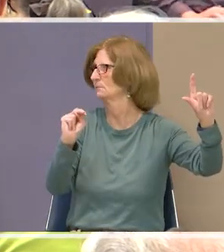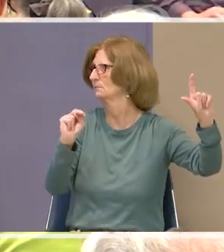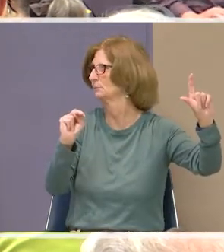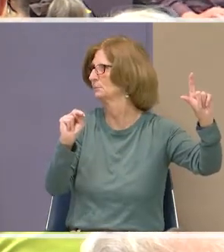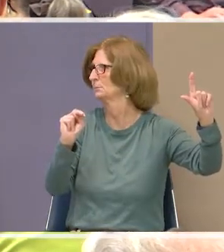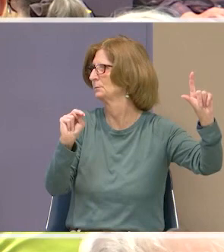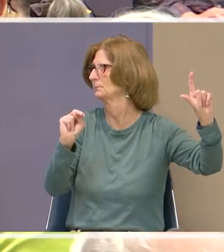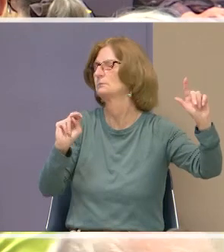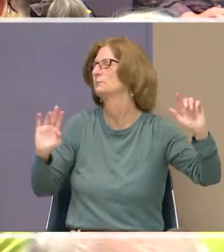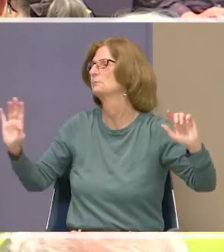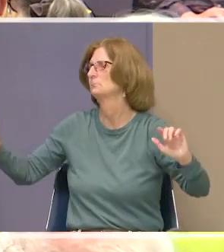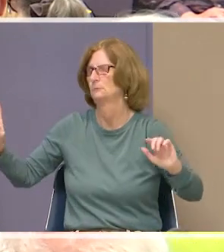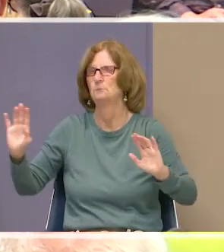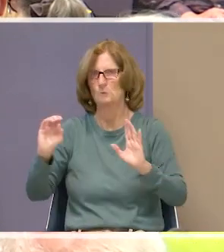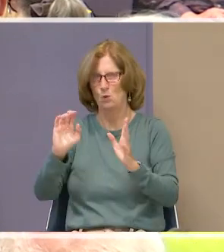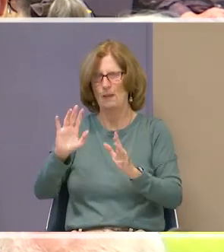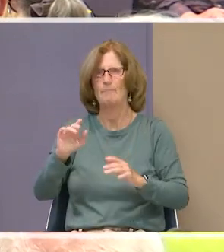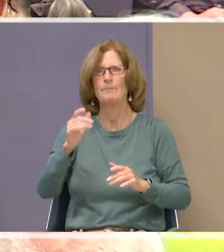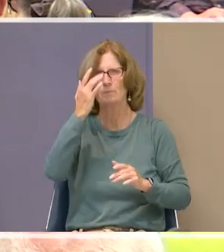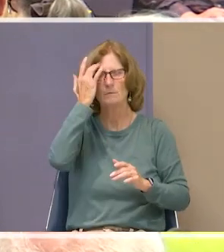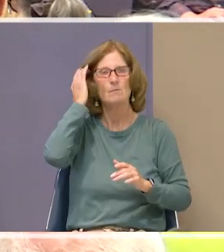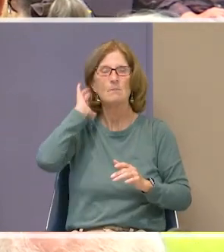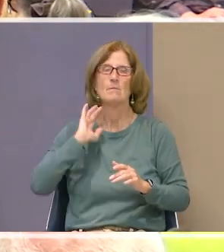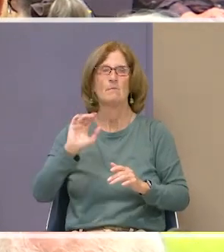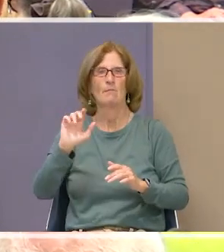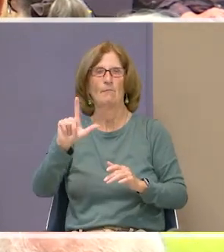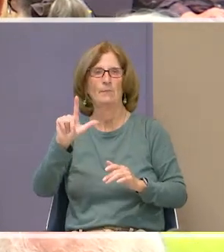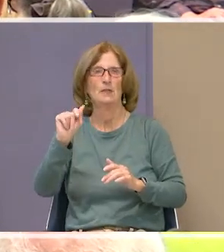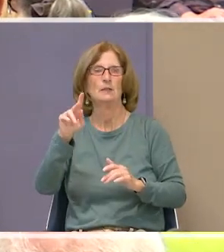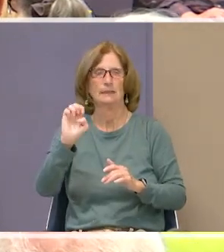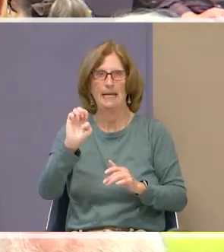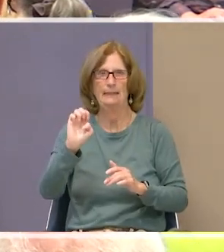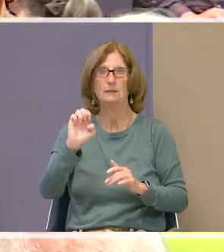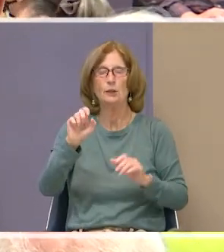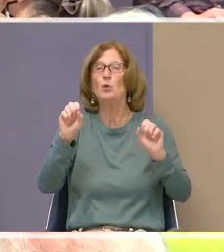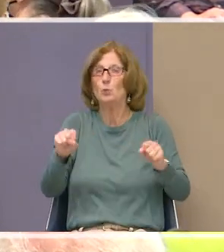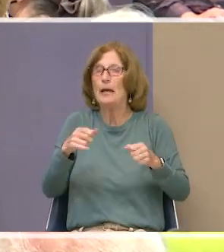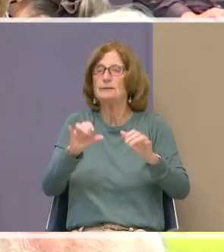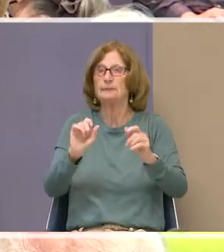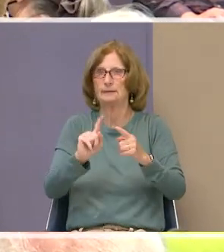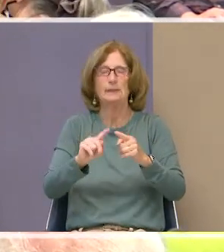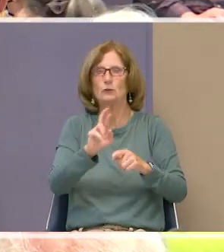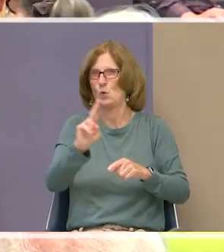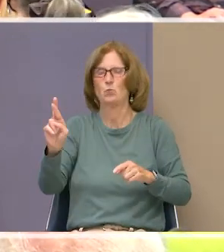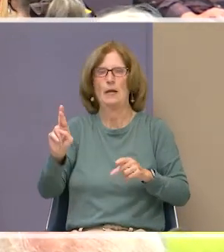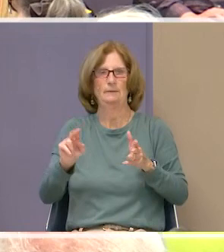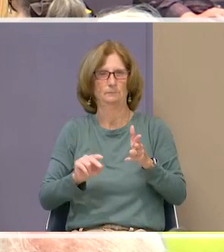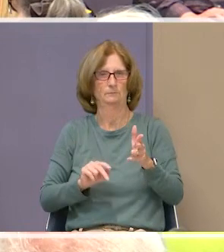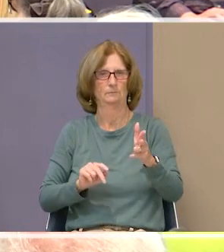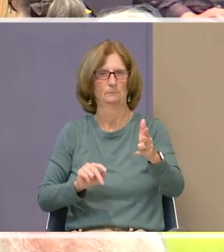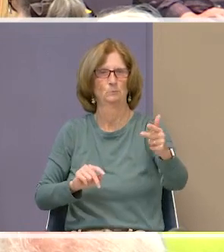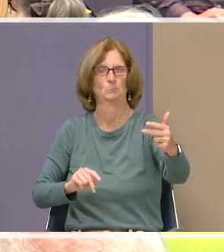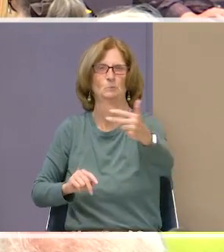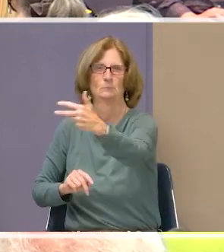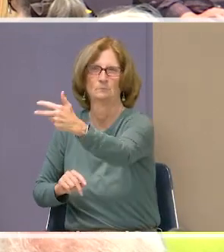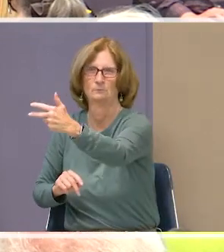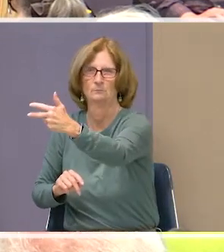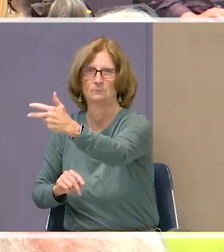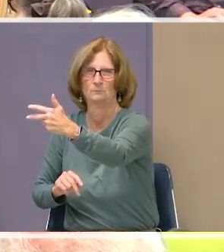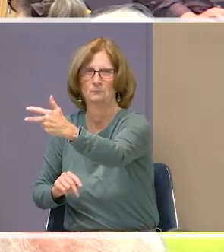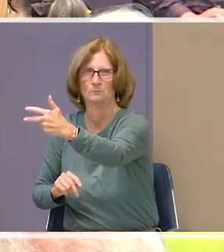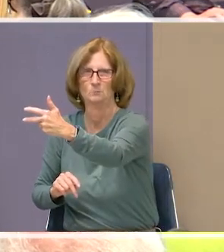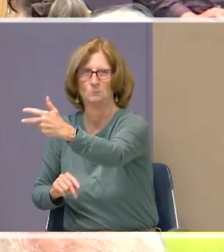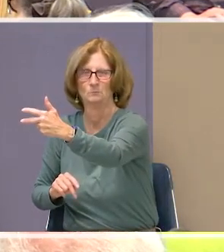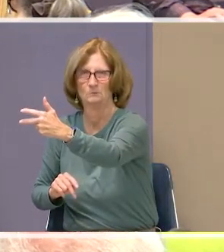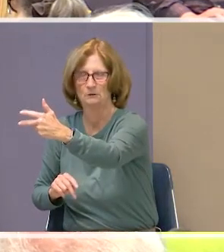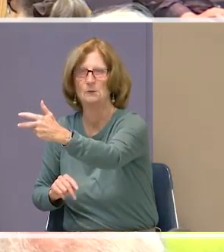No, this is the lane being gone does not prohibit someone from turning right. It means your vehicular traffic is consolidated into one lane